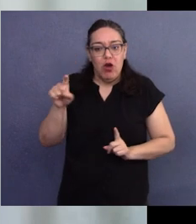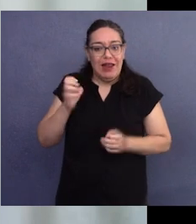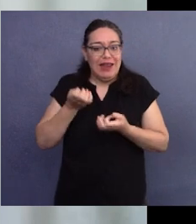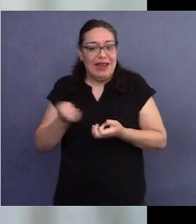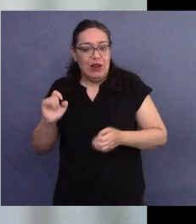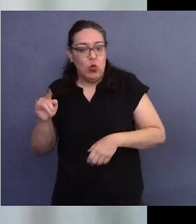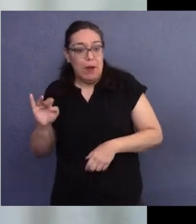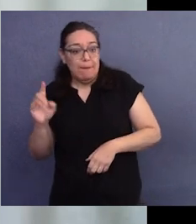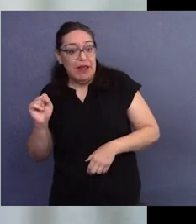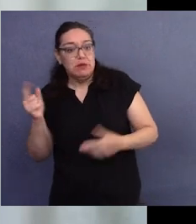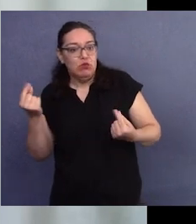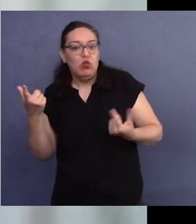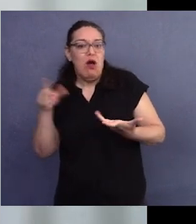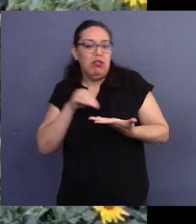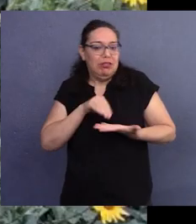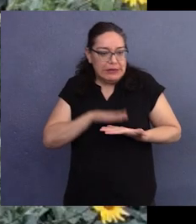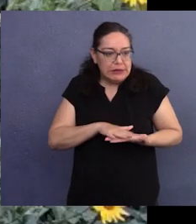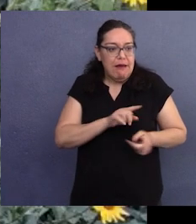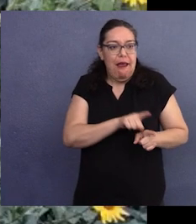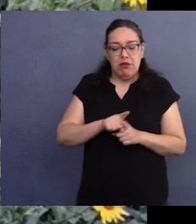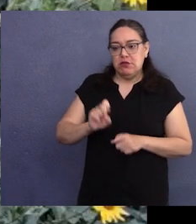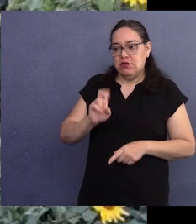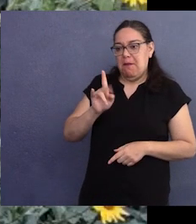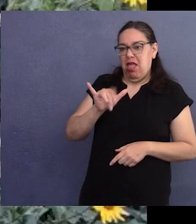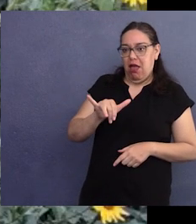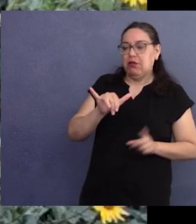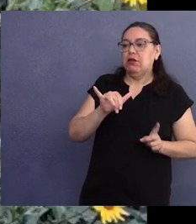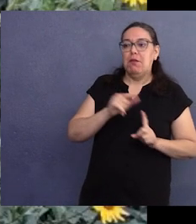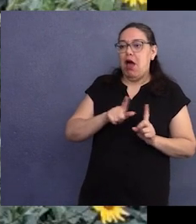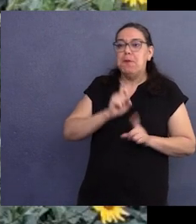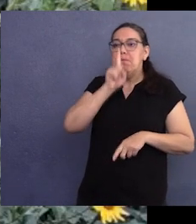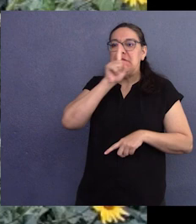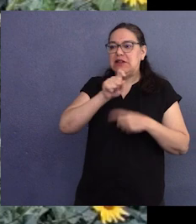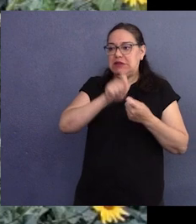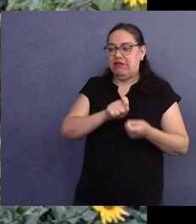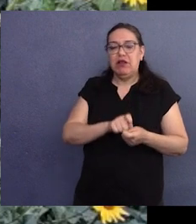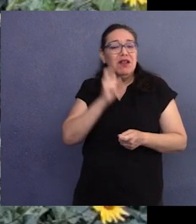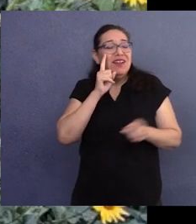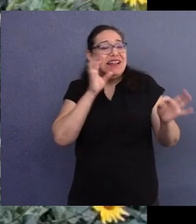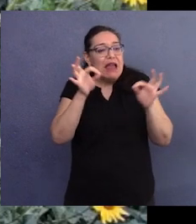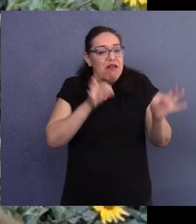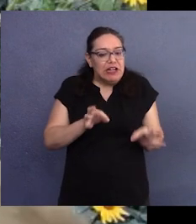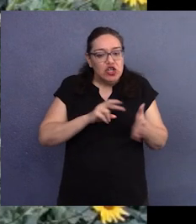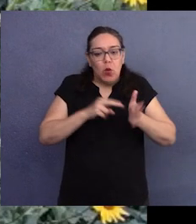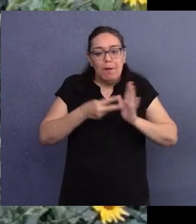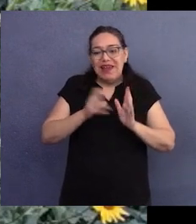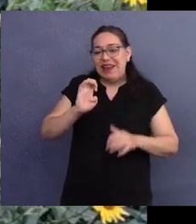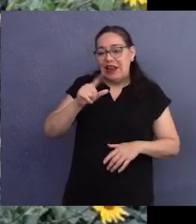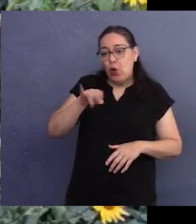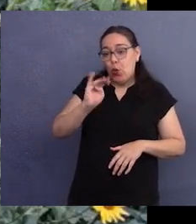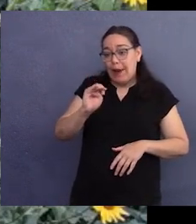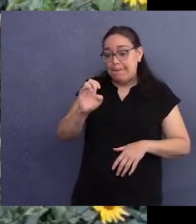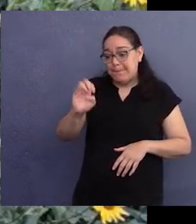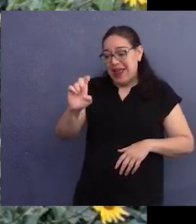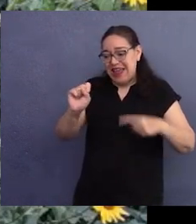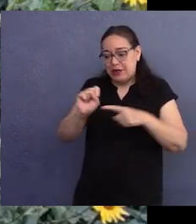be specific. And equipment, the definition for equipment is anything over $5,000 and